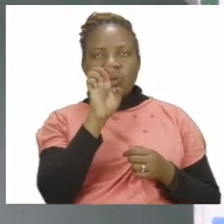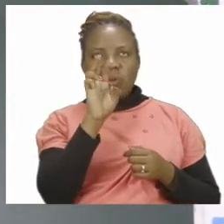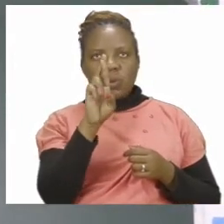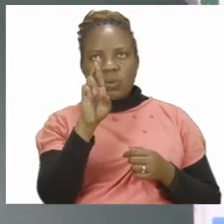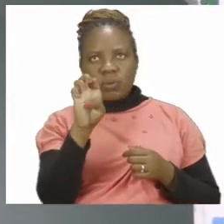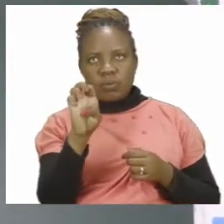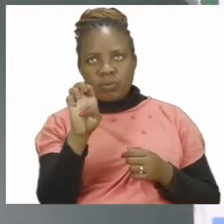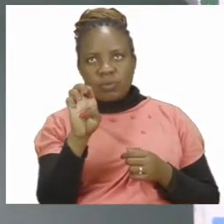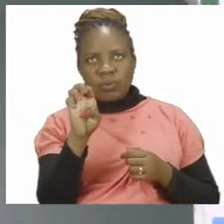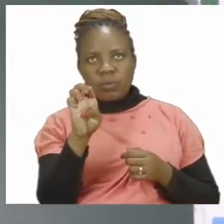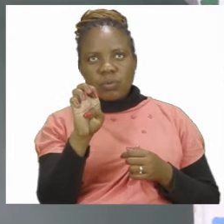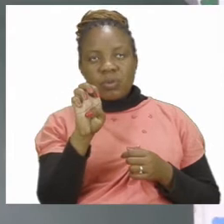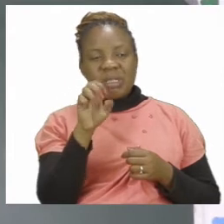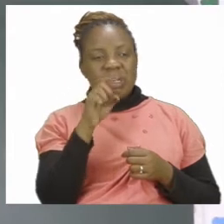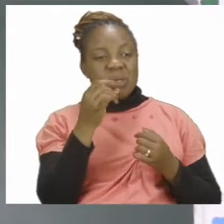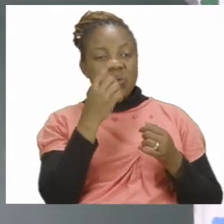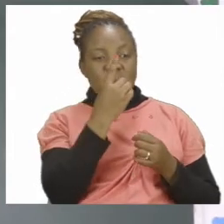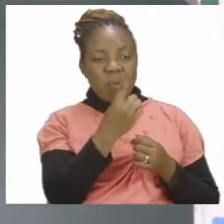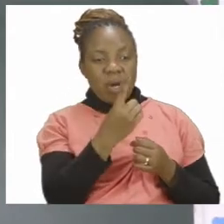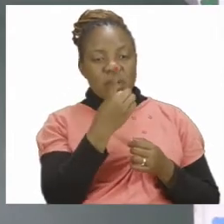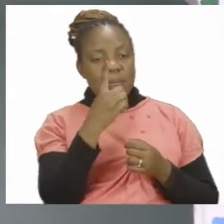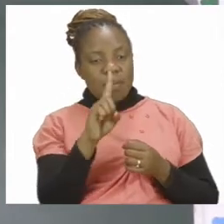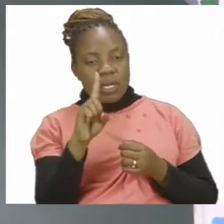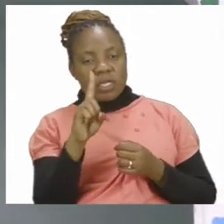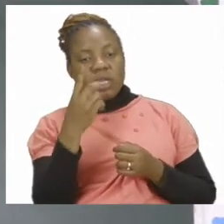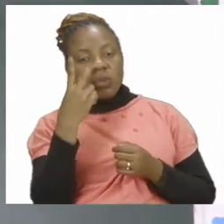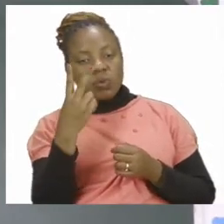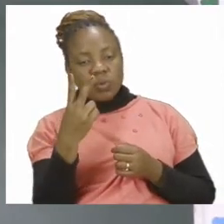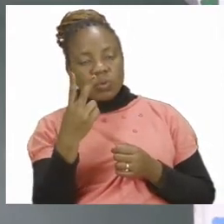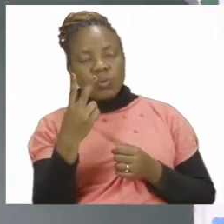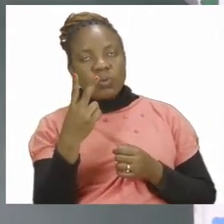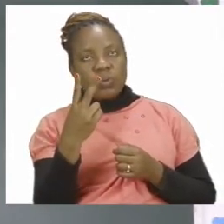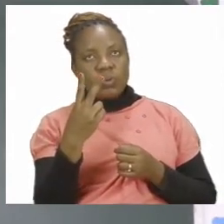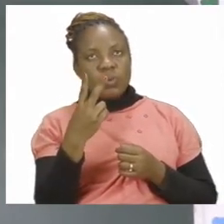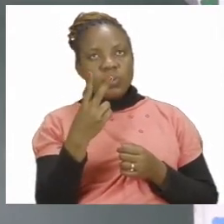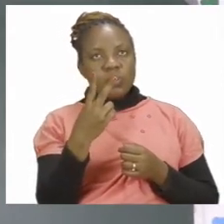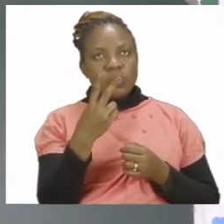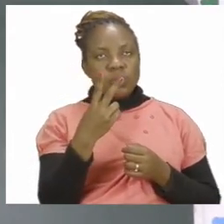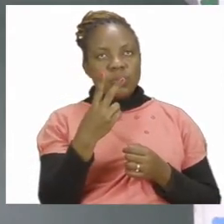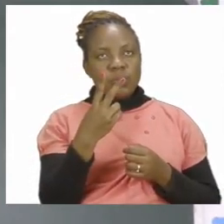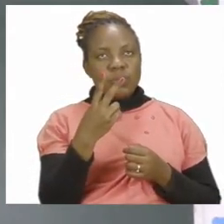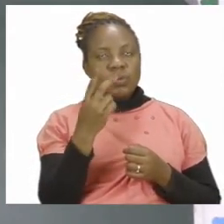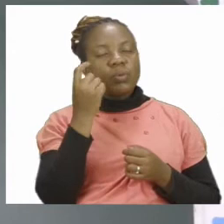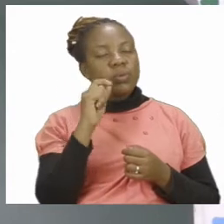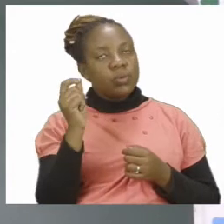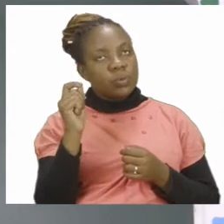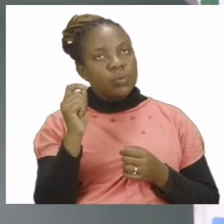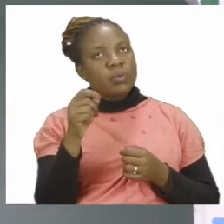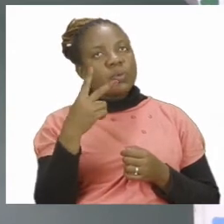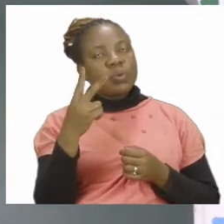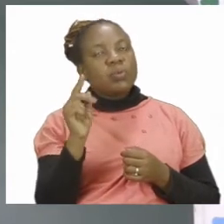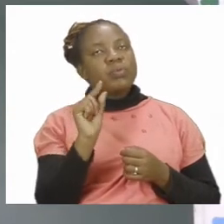is actually two words that was put together as one word. And what are these two